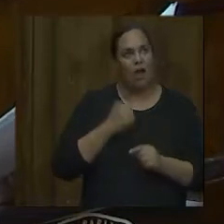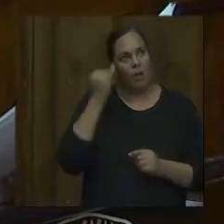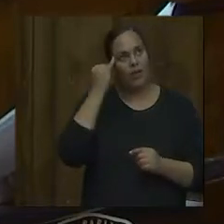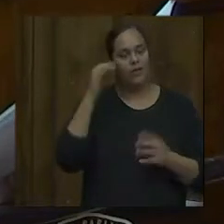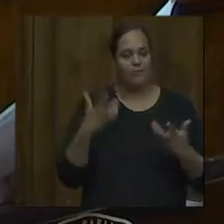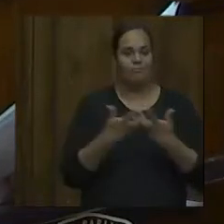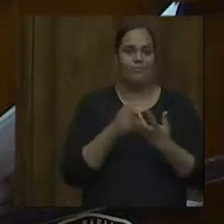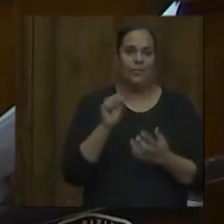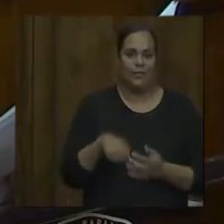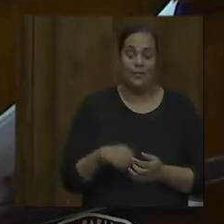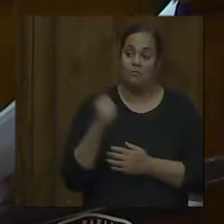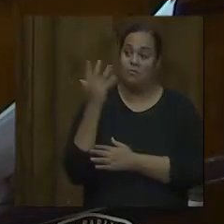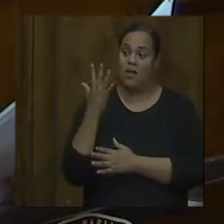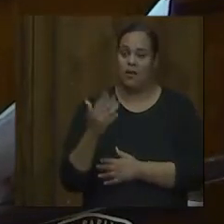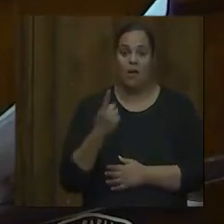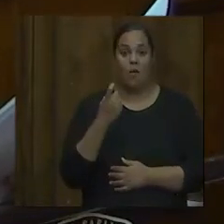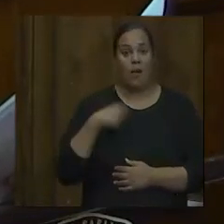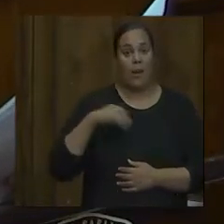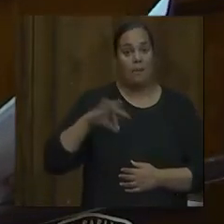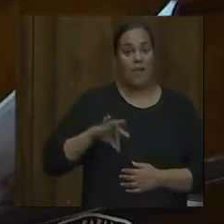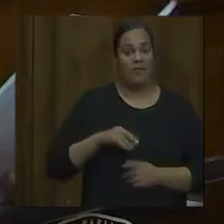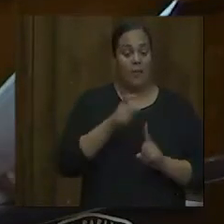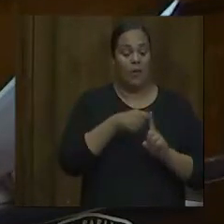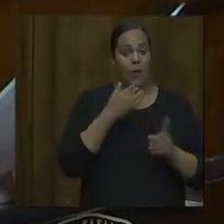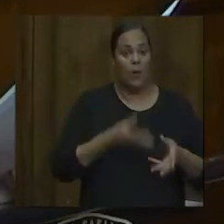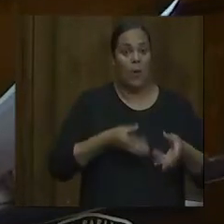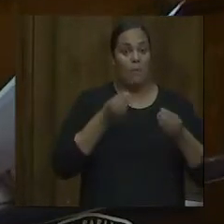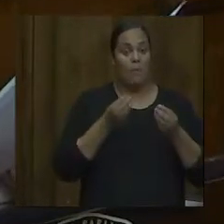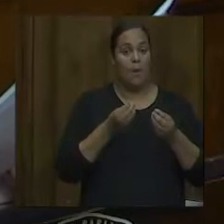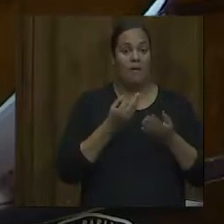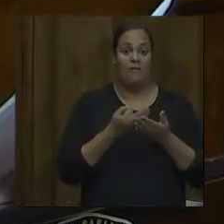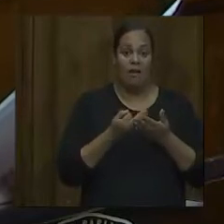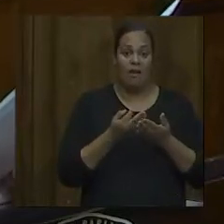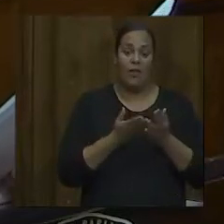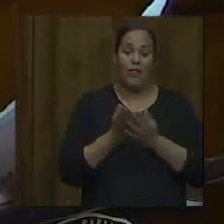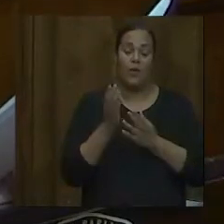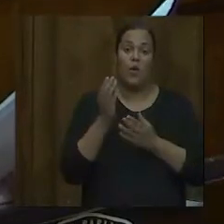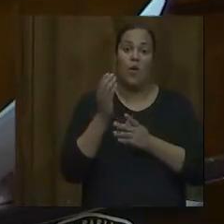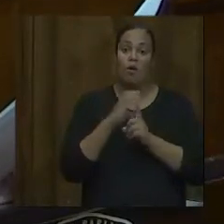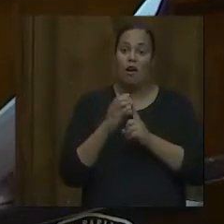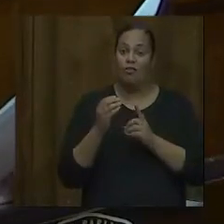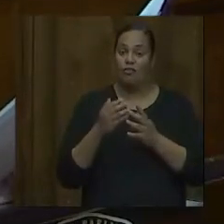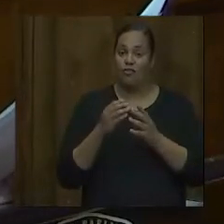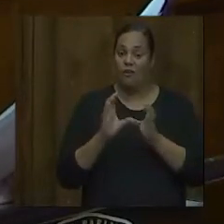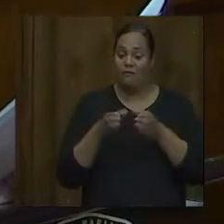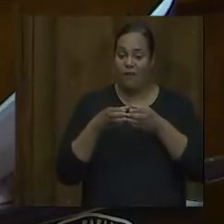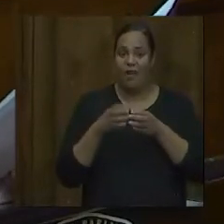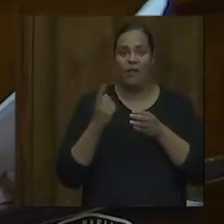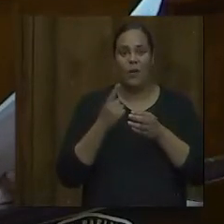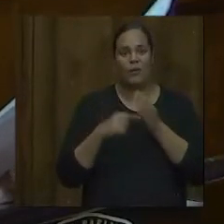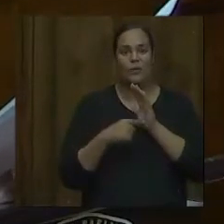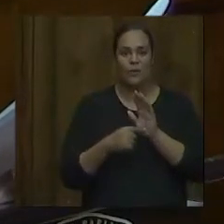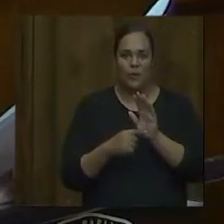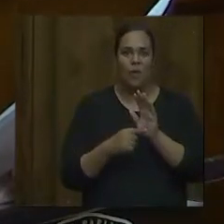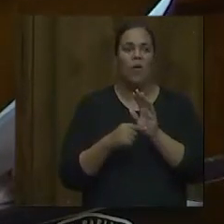initiatives. Speaker, one of our beneficiaries to receive funding from Program 2, Cultural Affairs, performed only but a screenshot of